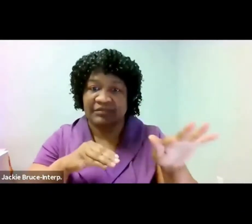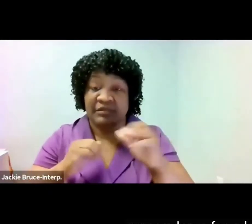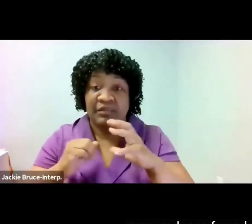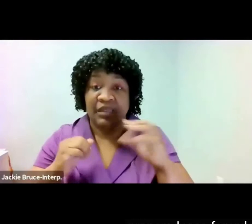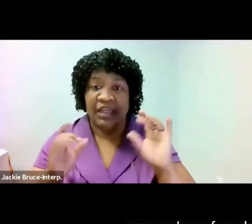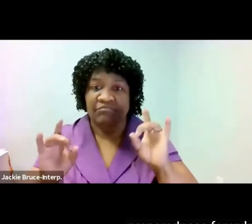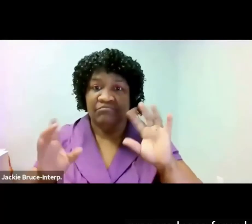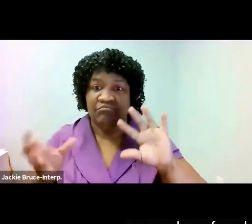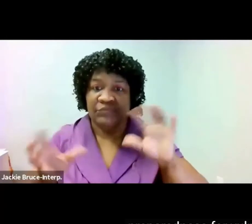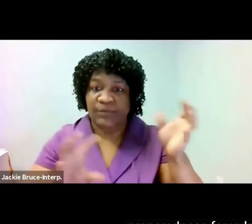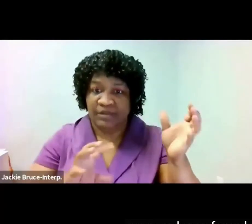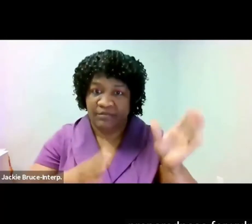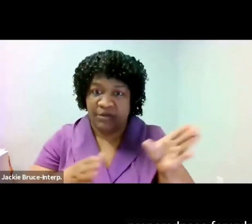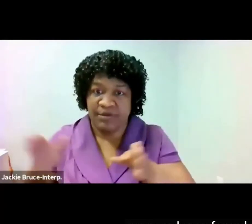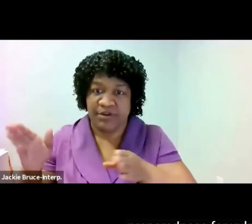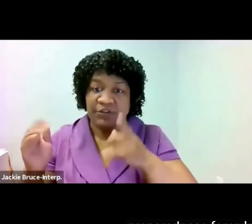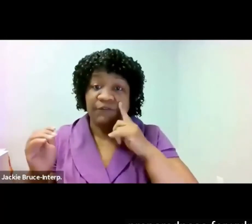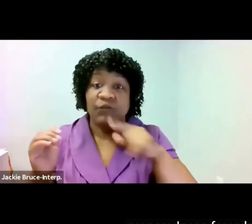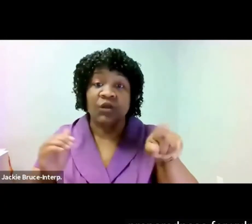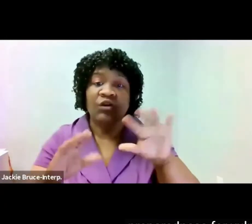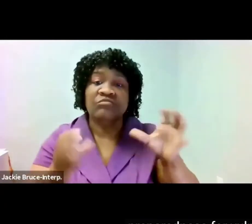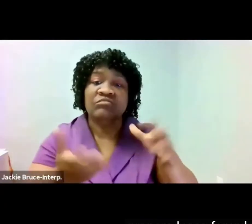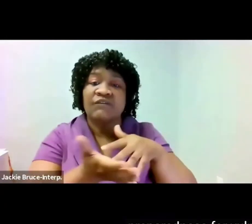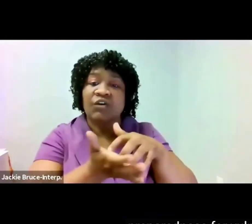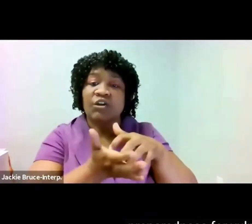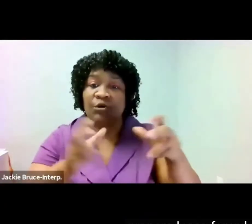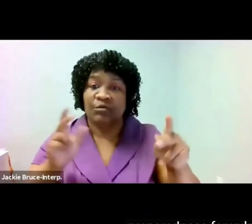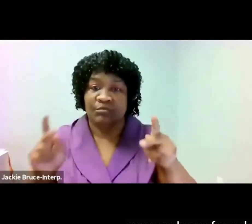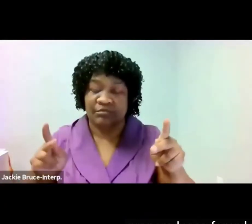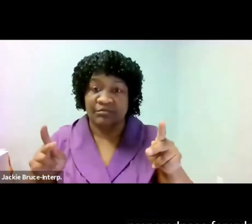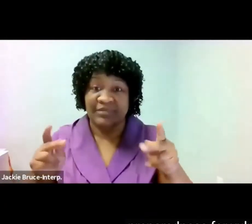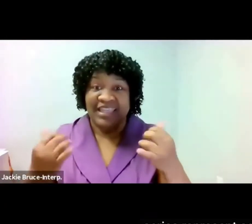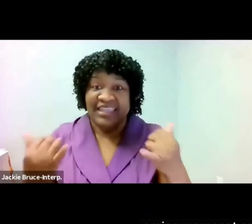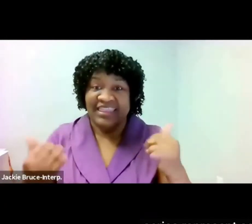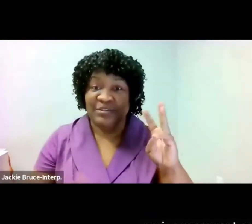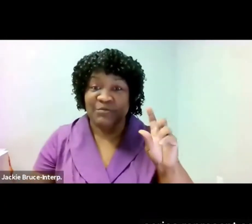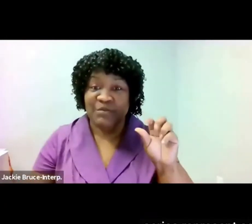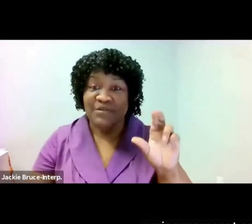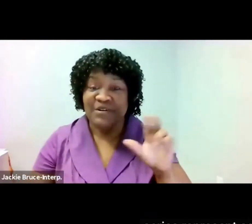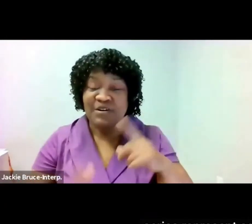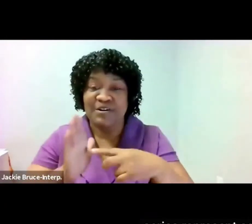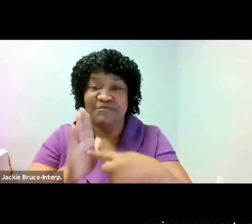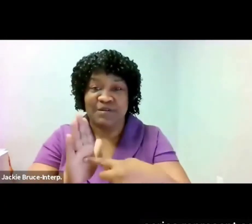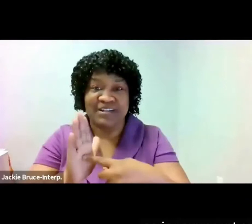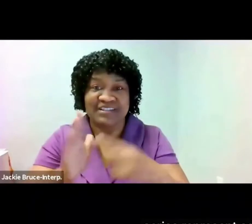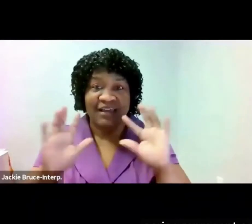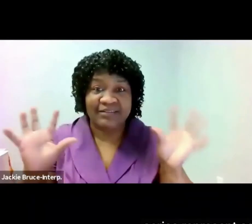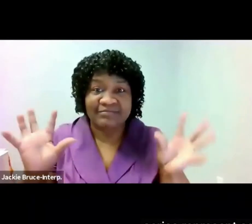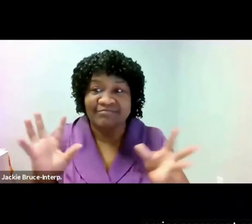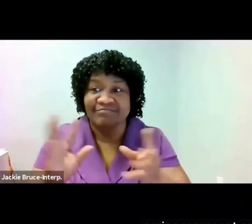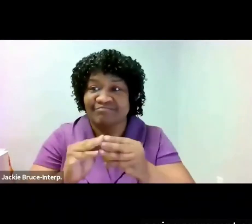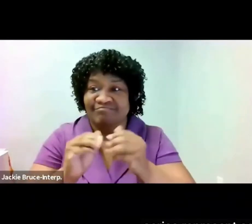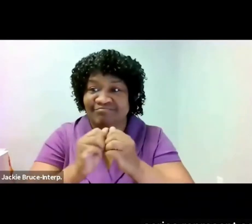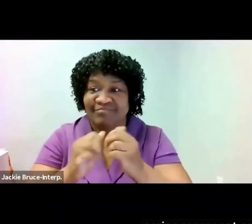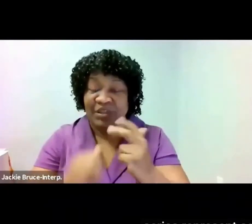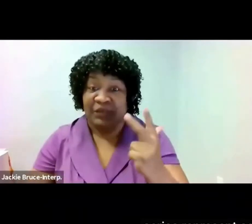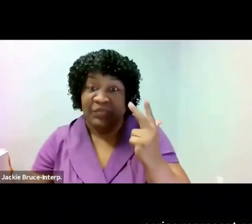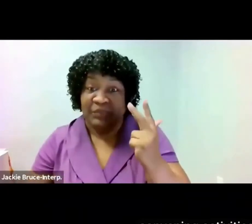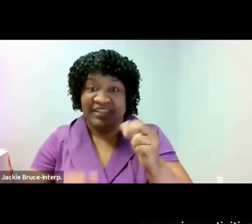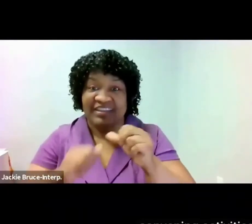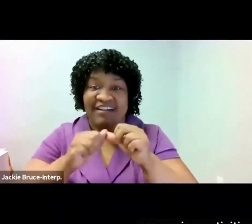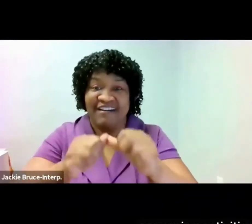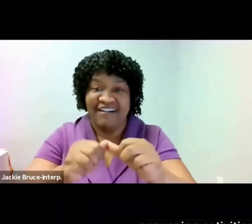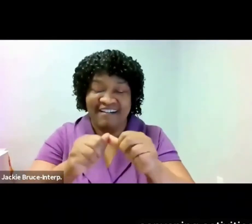disaster preparedness for vulnerable populations. This webinar series represents a collaboration of three